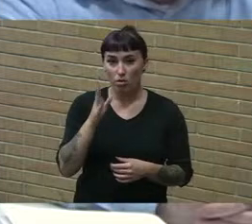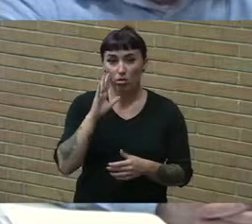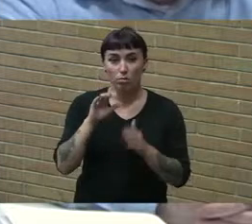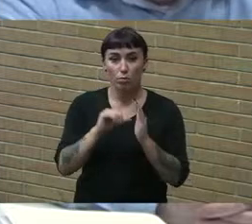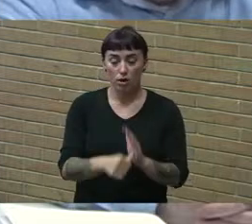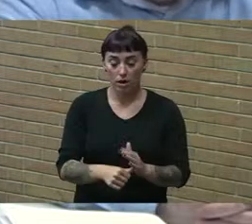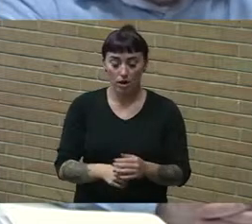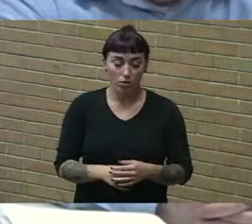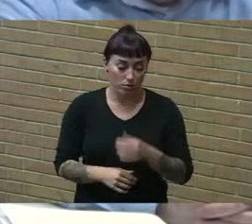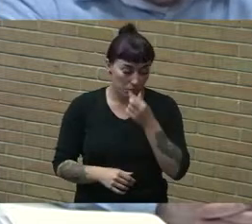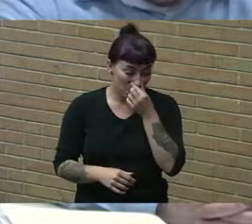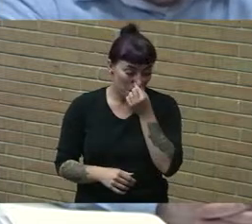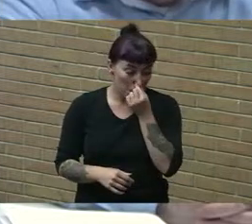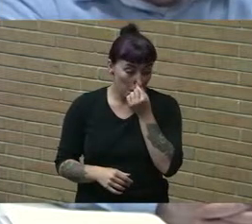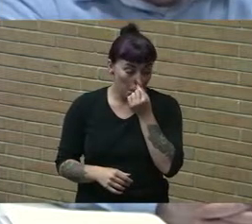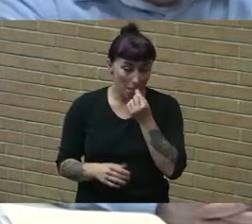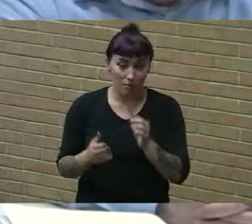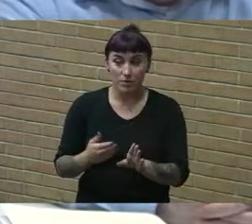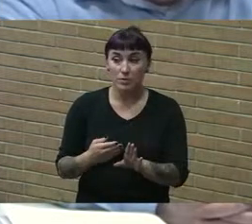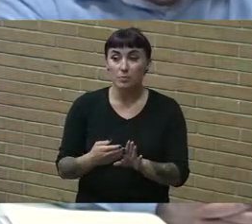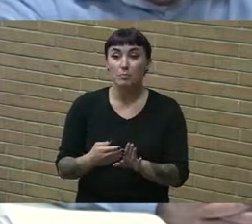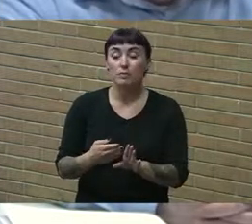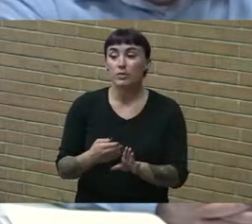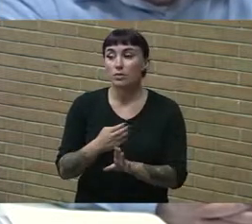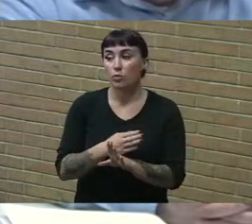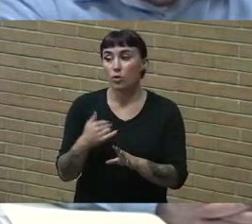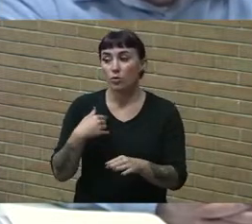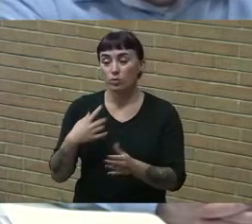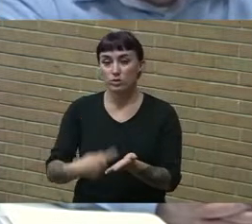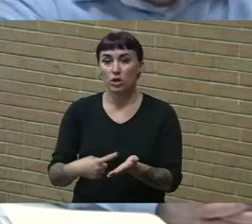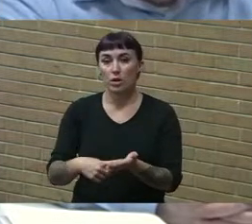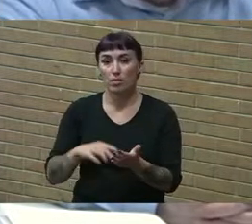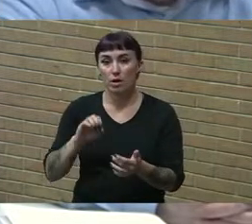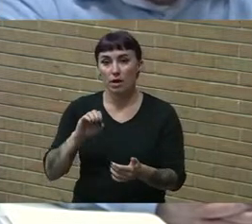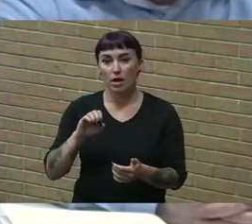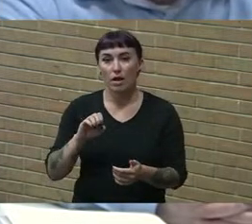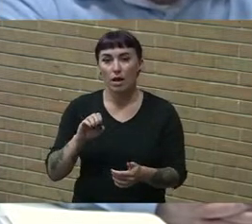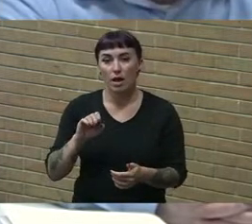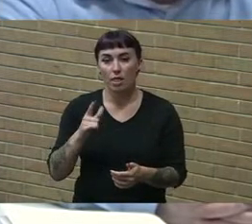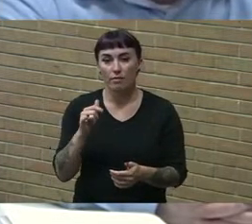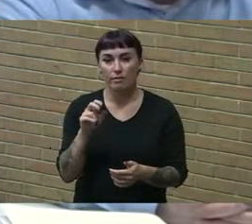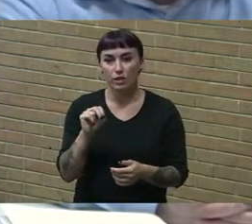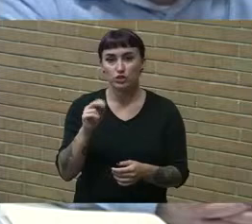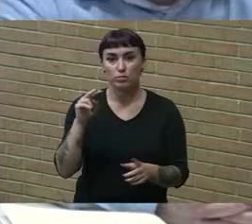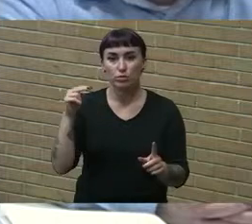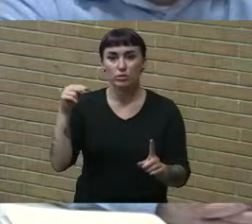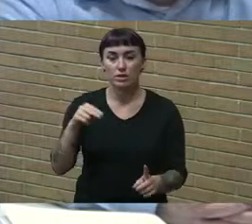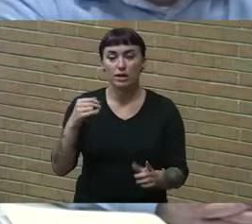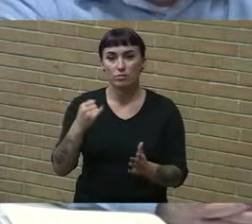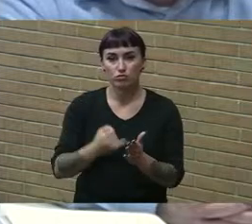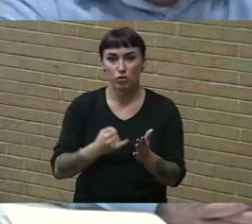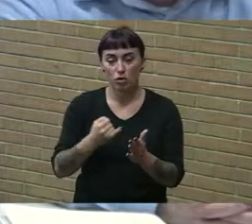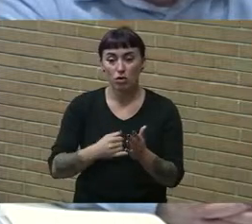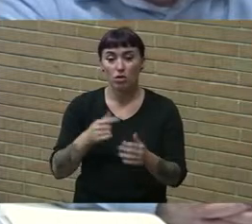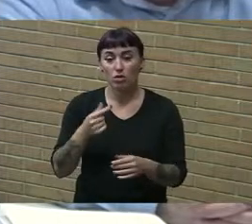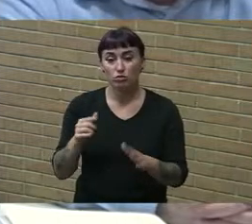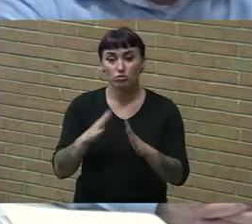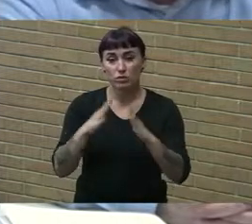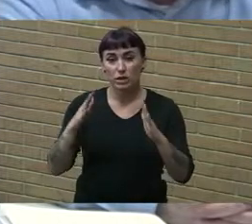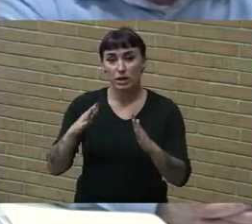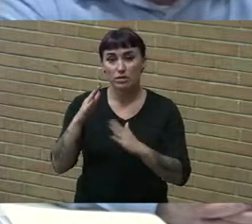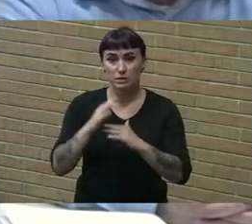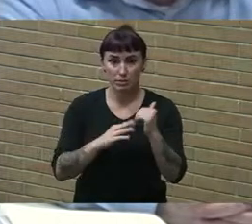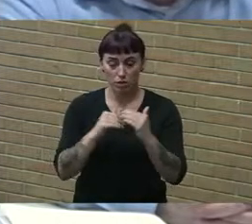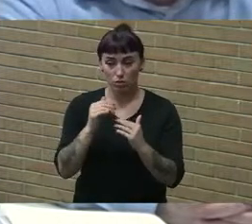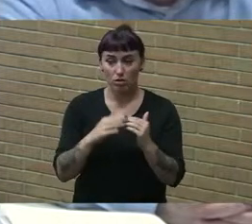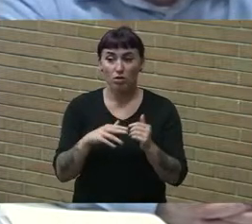out before we go to the elevation perspective drawings themselves is that the greenhouse buildings are,